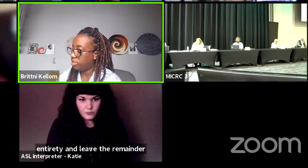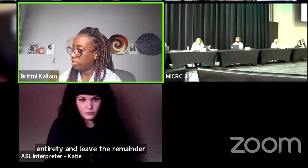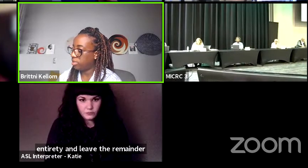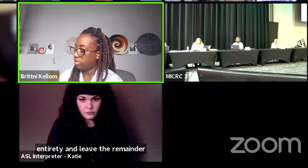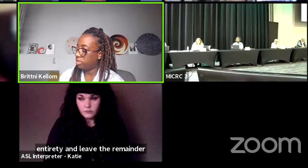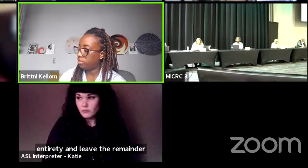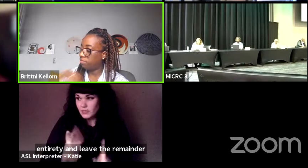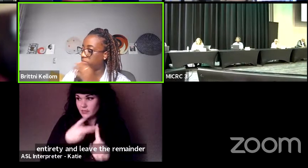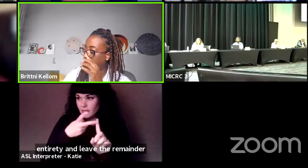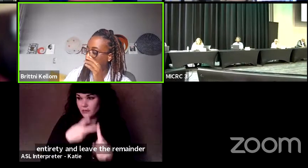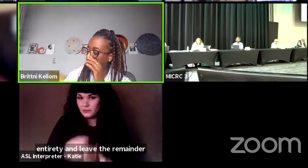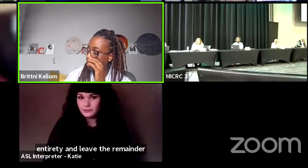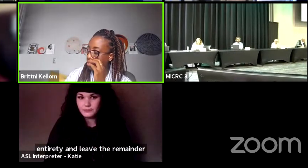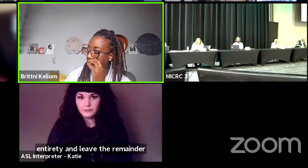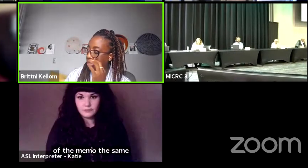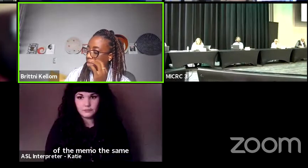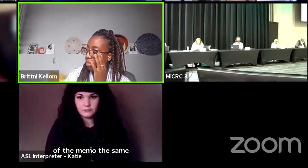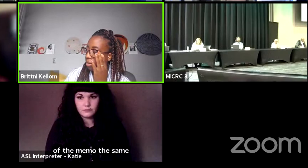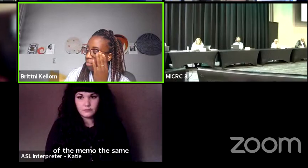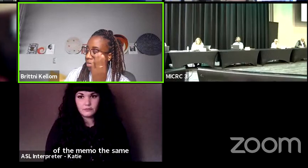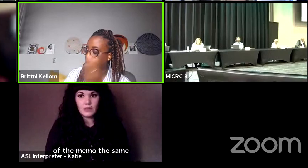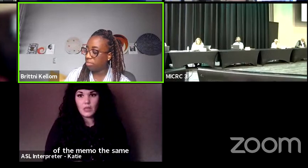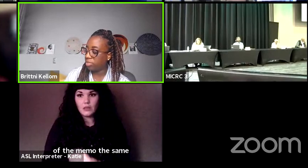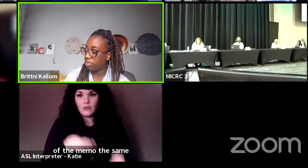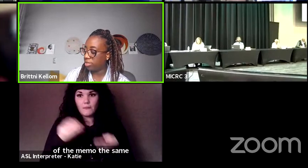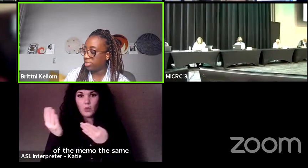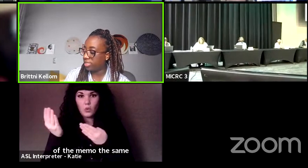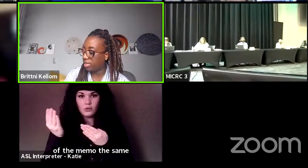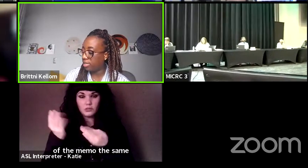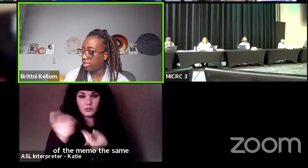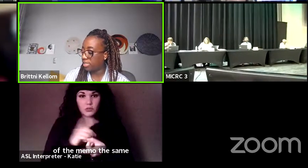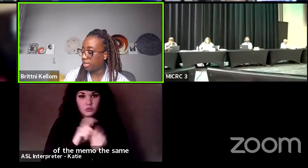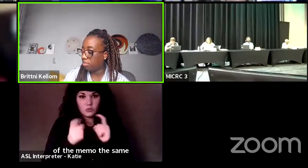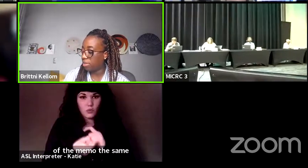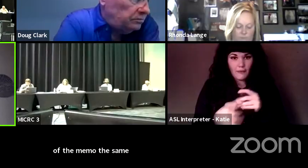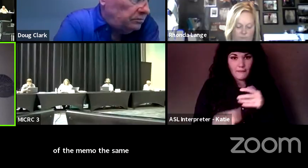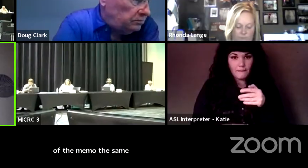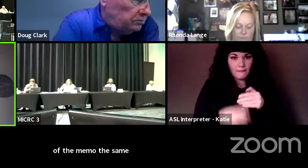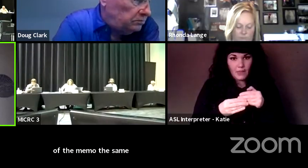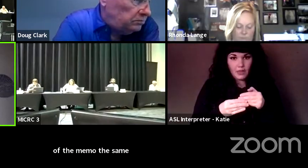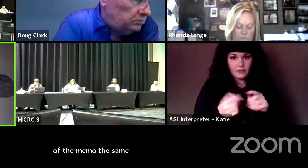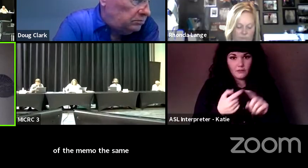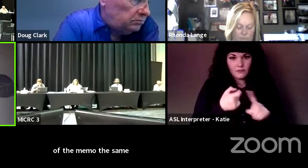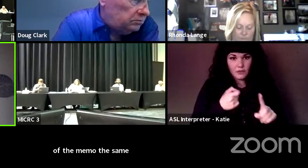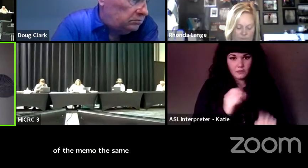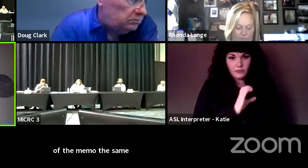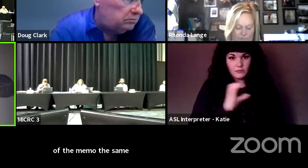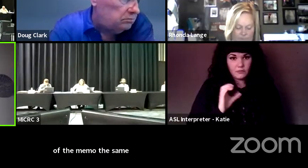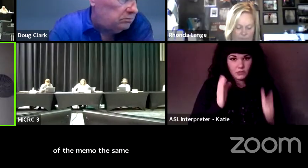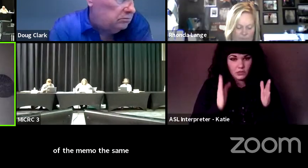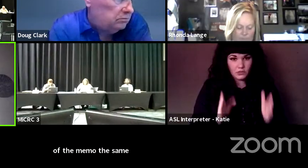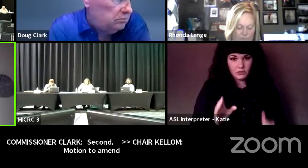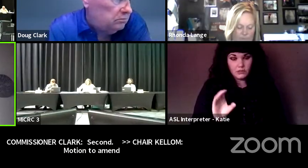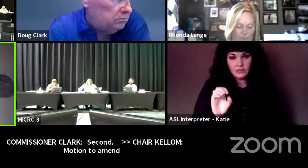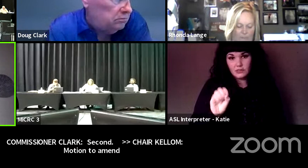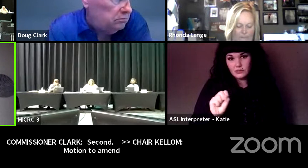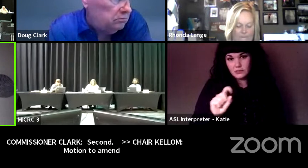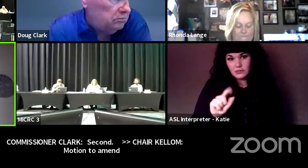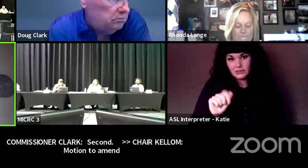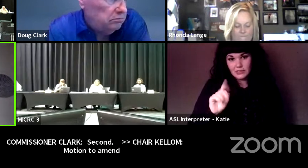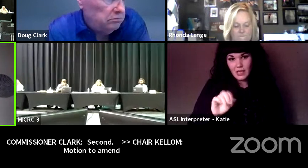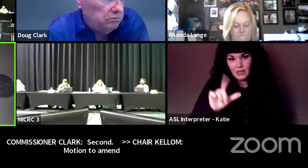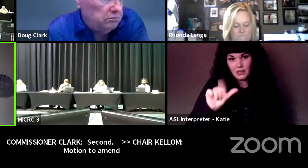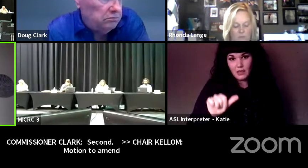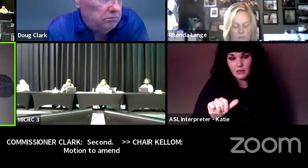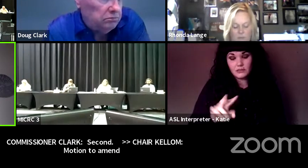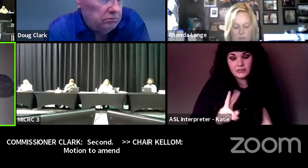Second. Motion to amend made by Commissioner Zatella, second made by Commissioner Lett. Is there any debate or